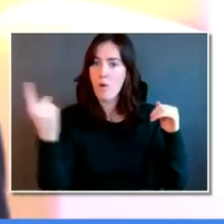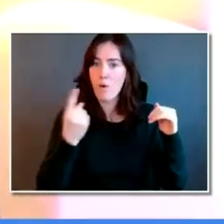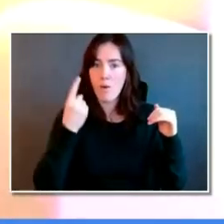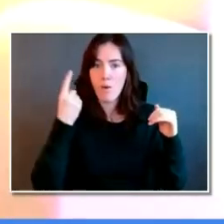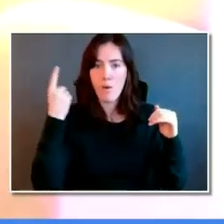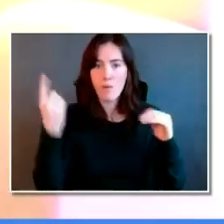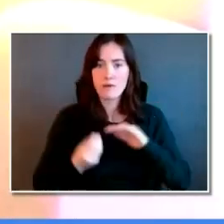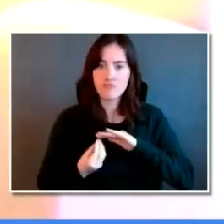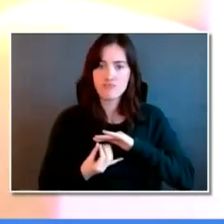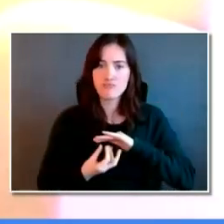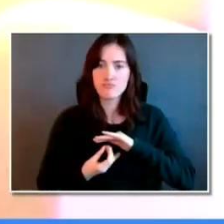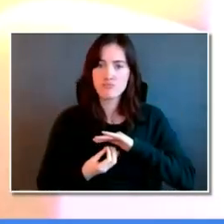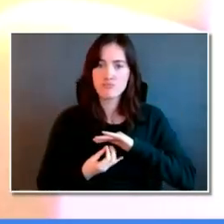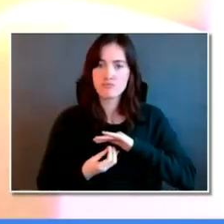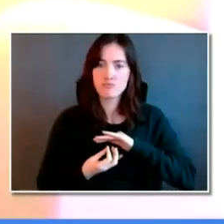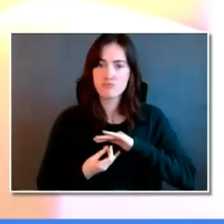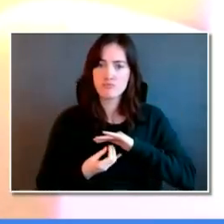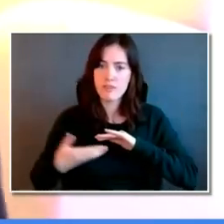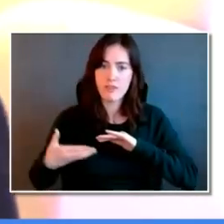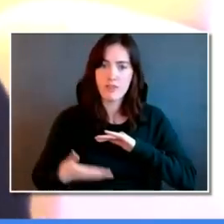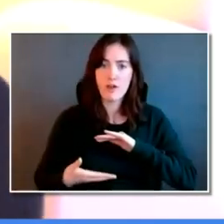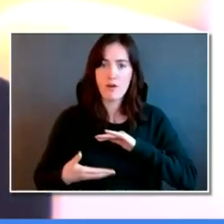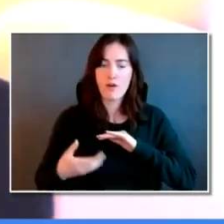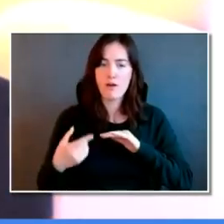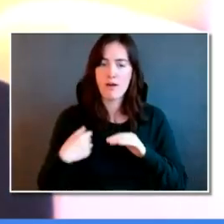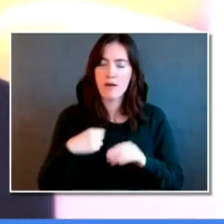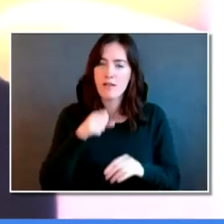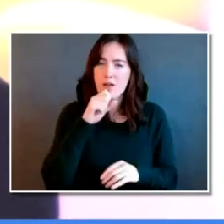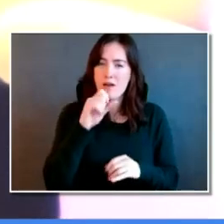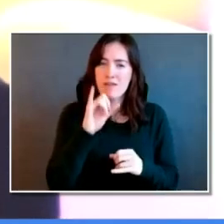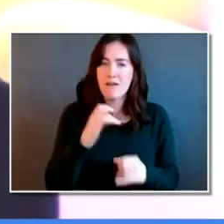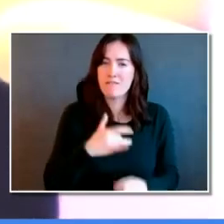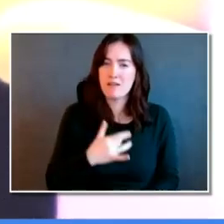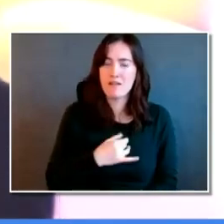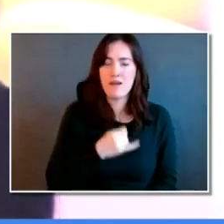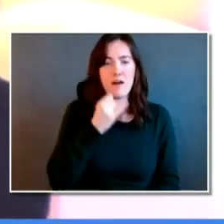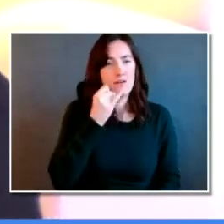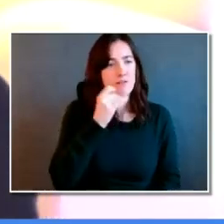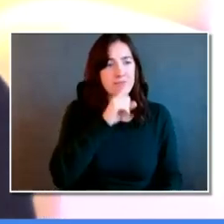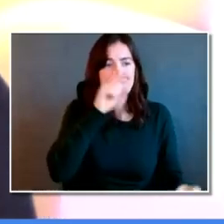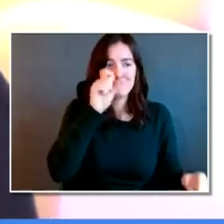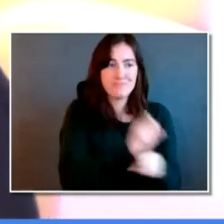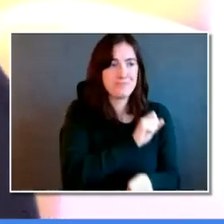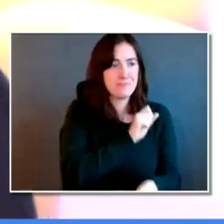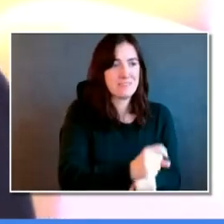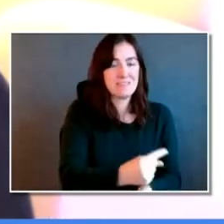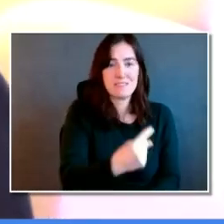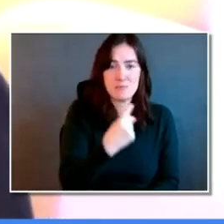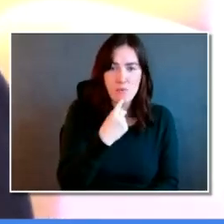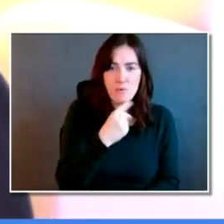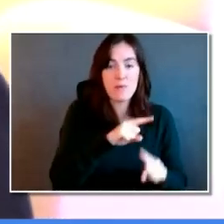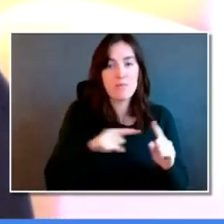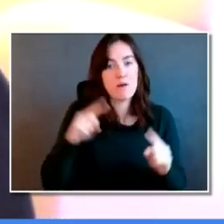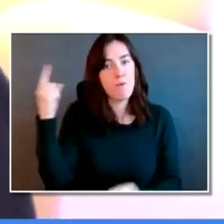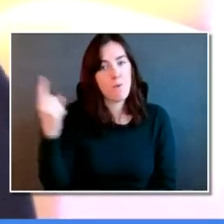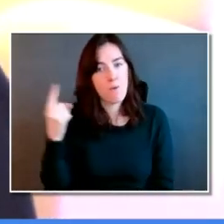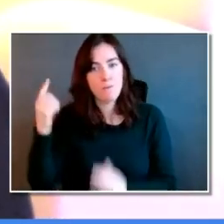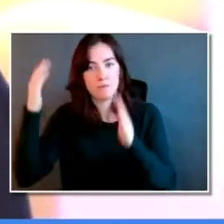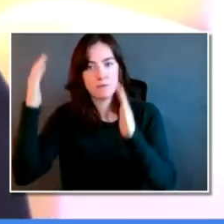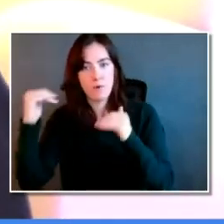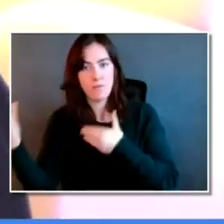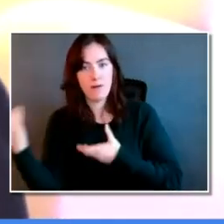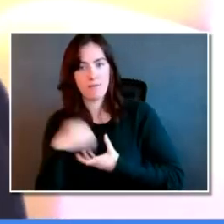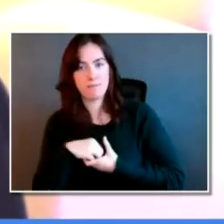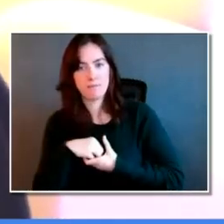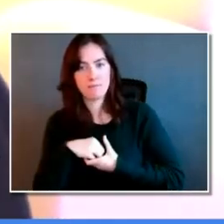thinking about that, finite disappointment and infinite hope, because that's what we need to cultivate in ourselves